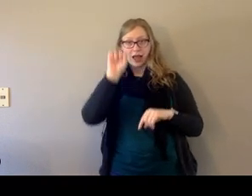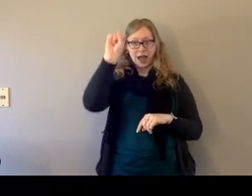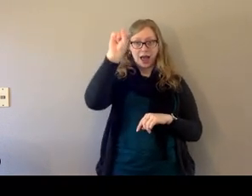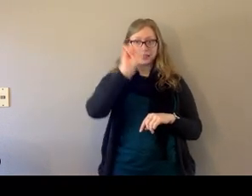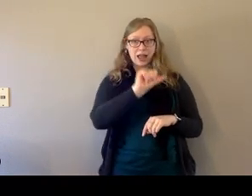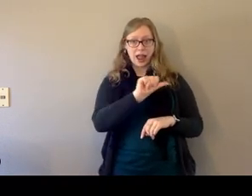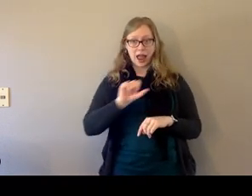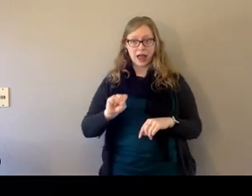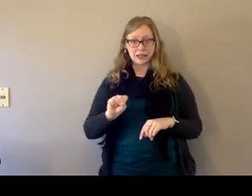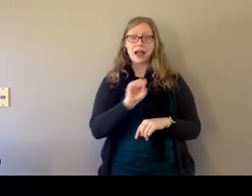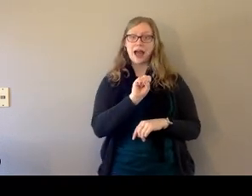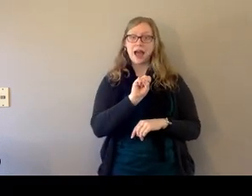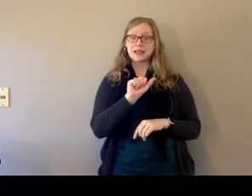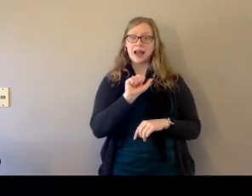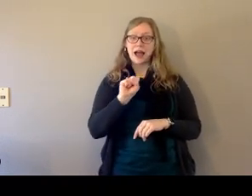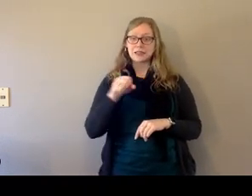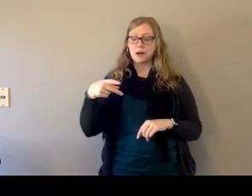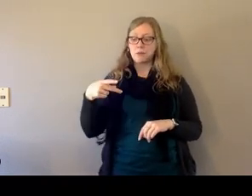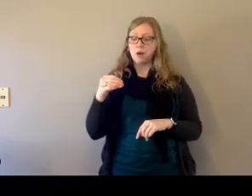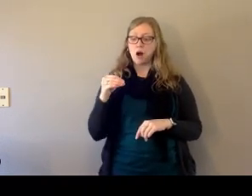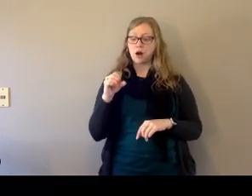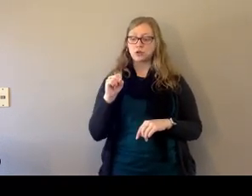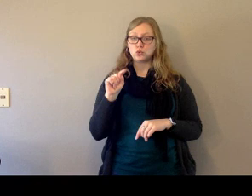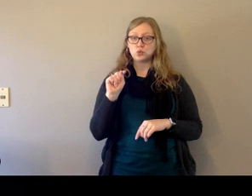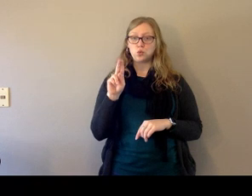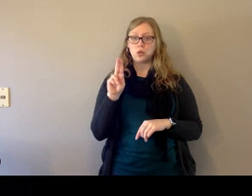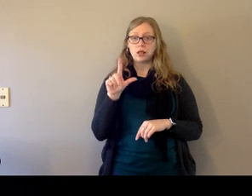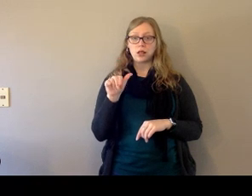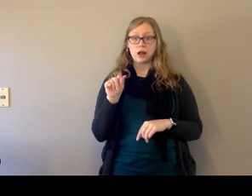So I'm going to say first of all that